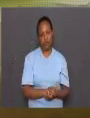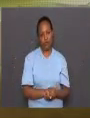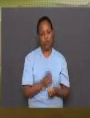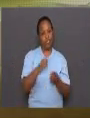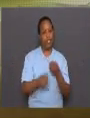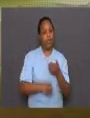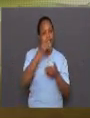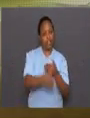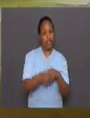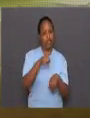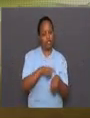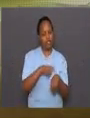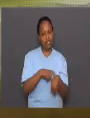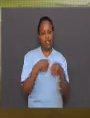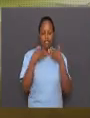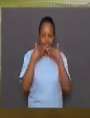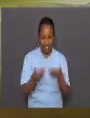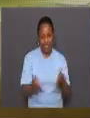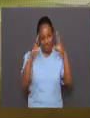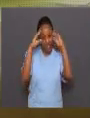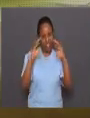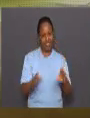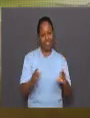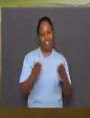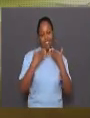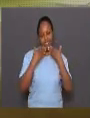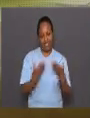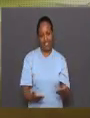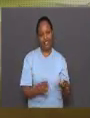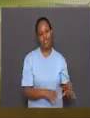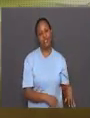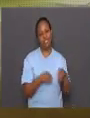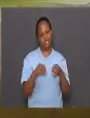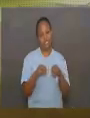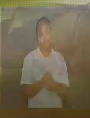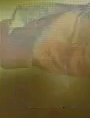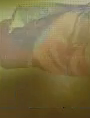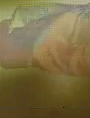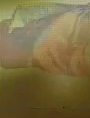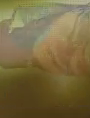Until next time, thank you, teacher. Thank you, students.